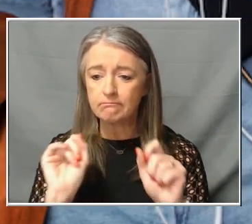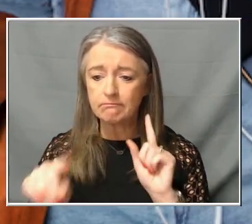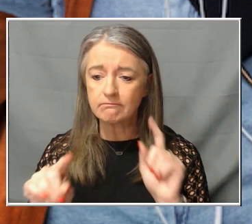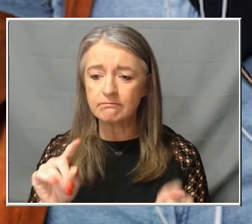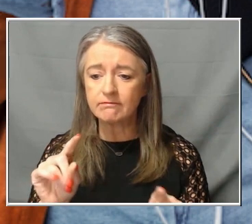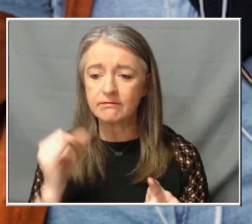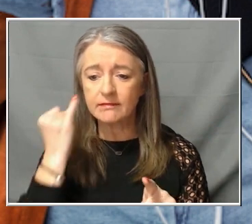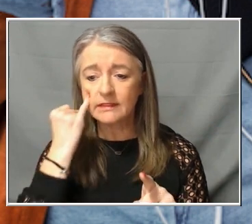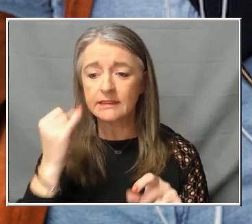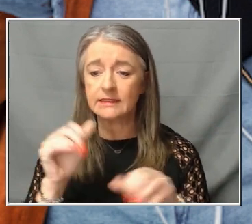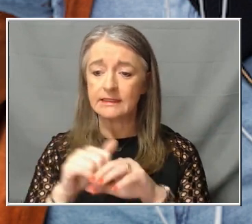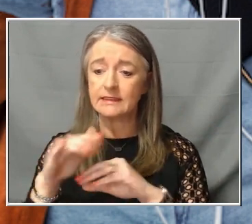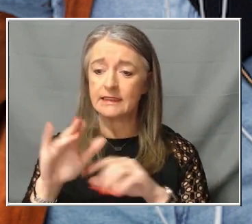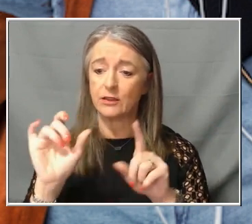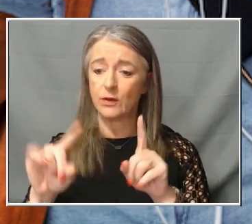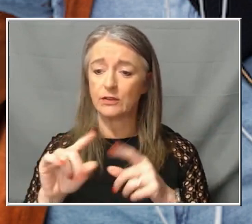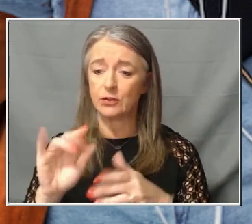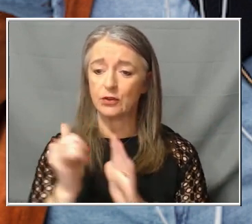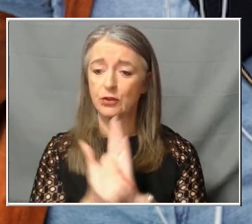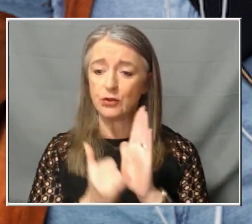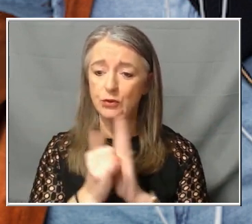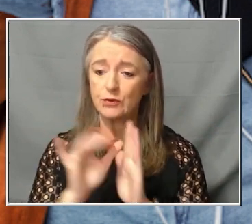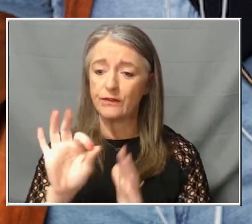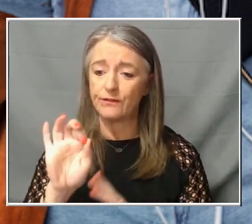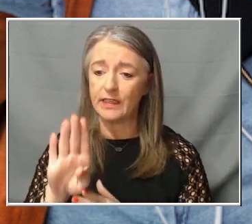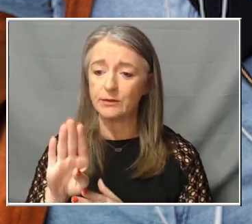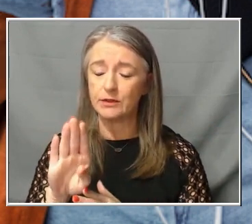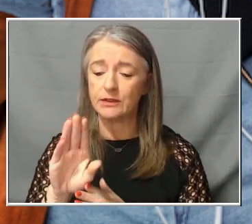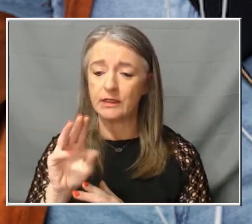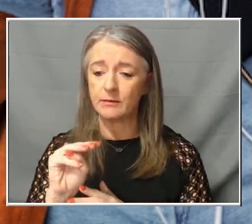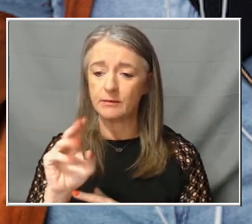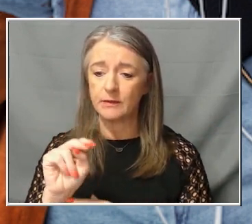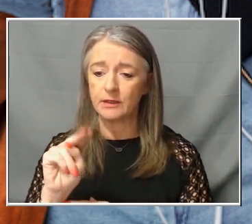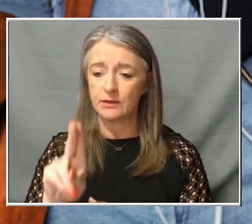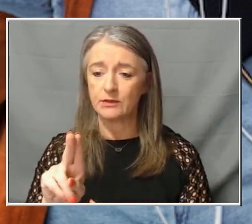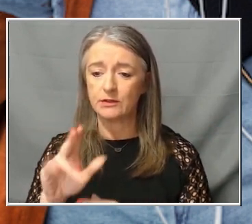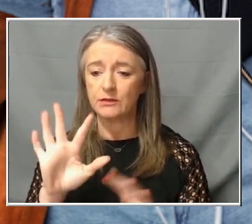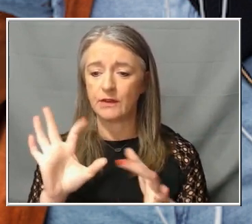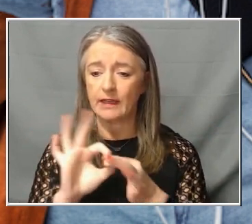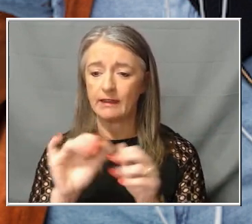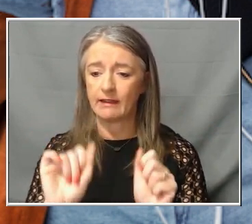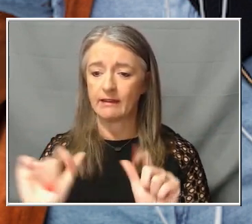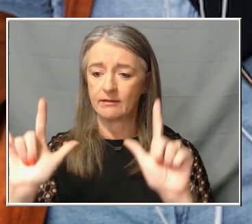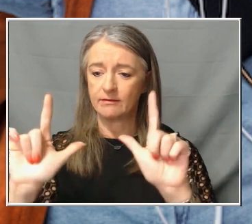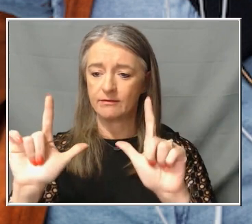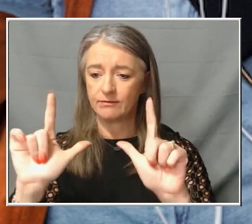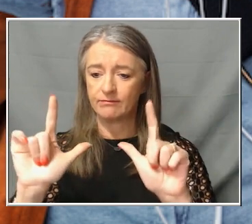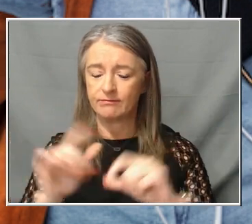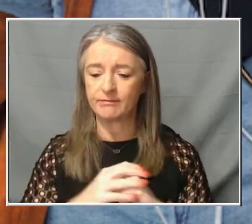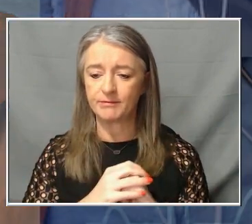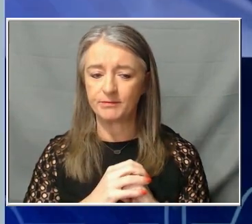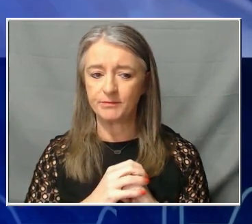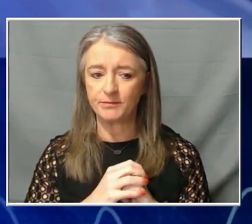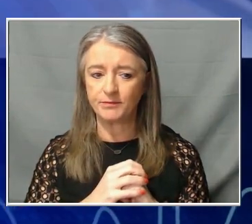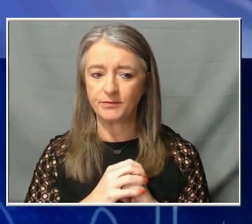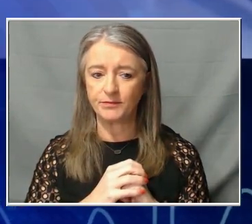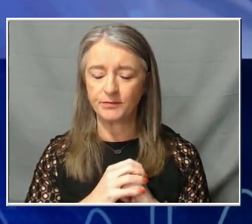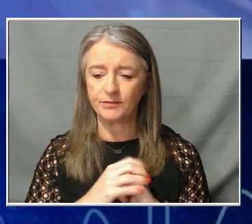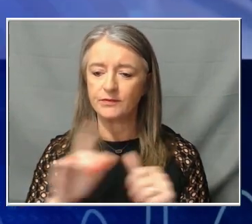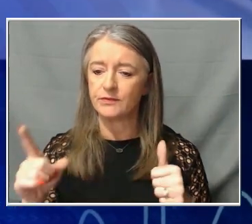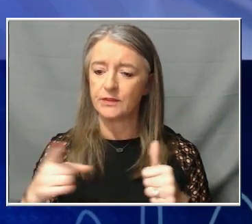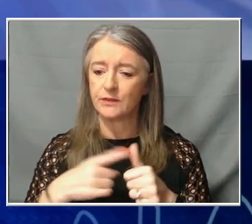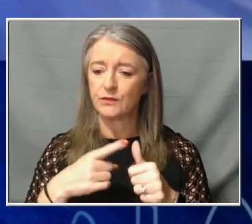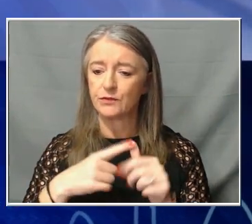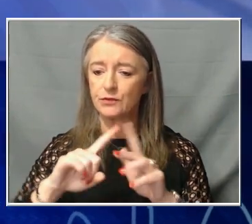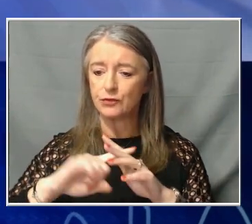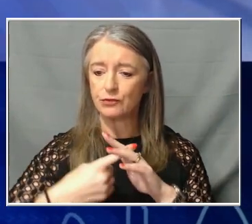get your questions in to us on YouTube, Facebook, and the Medical News Network. You can find links to all of those right there on your screen. But let's first get started